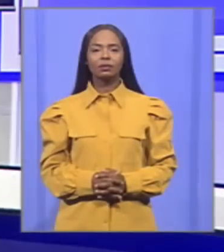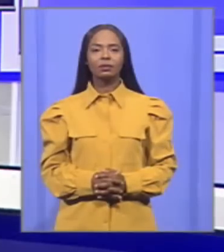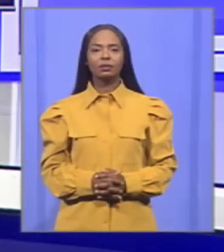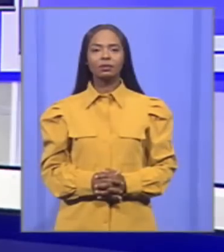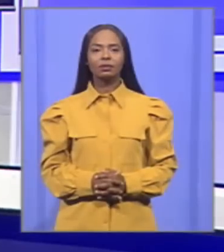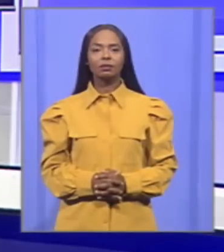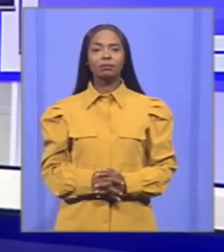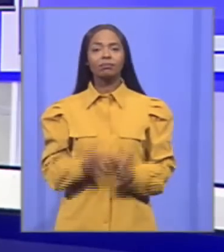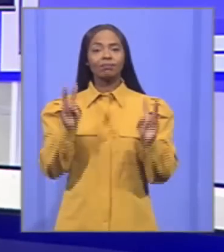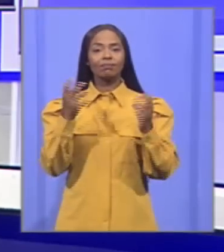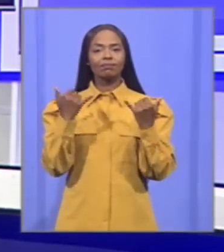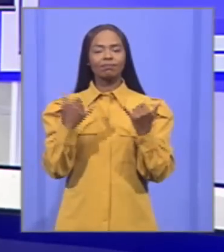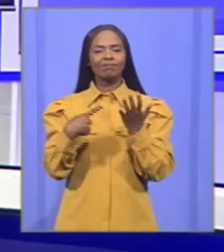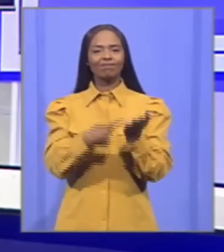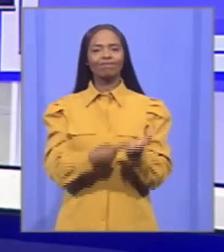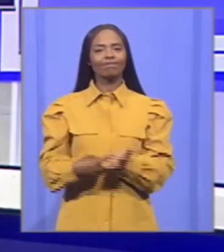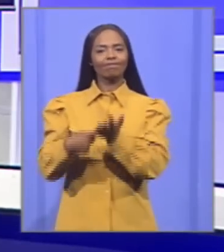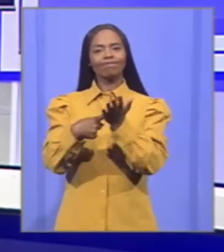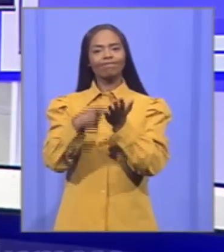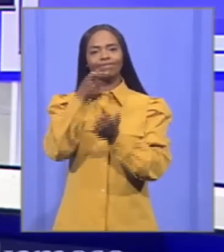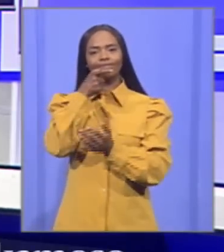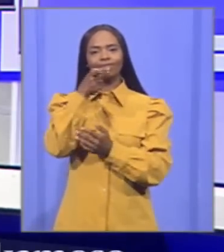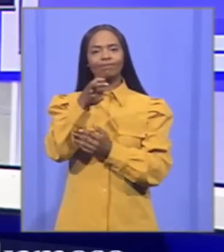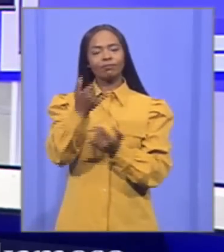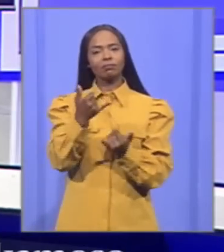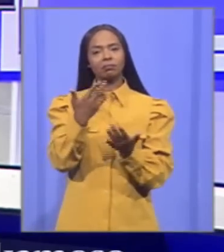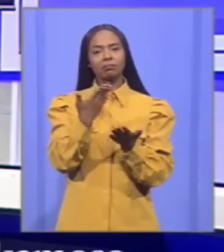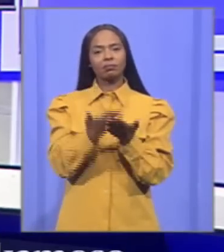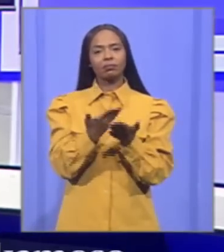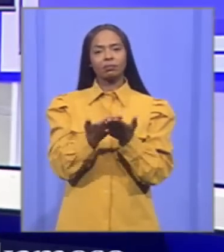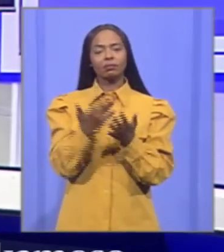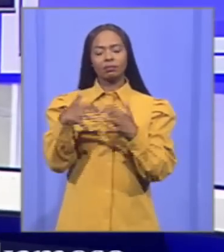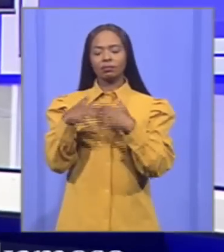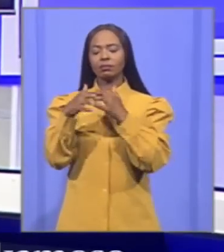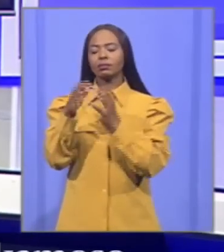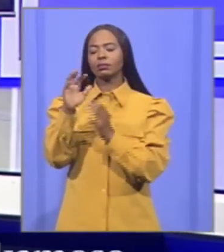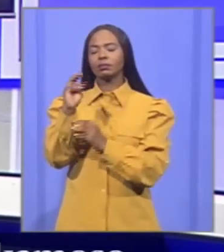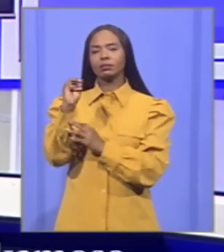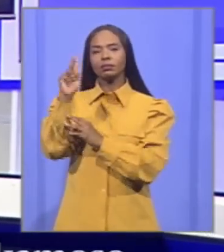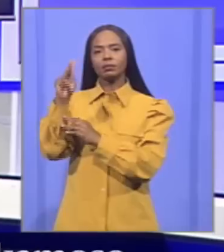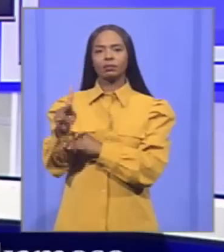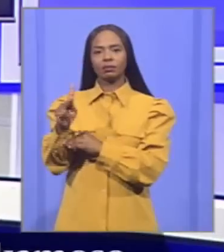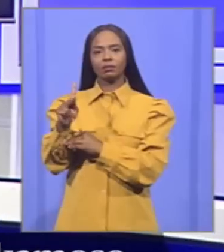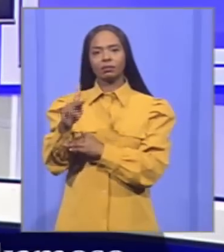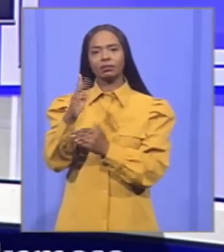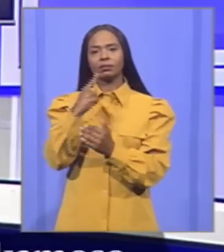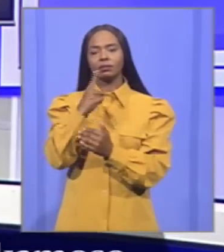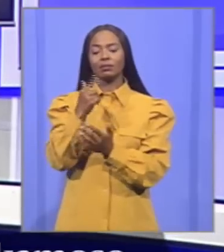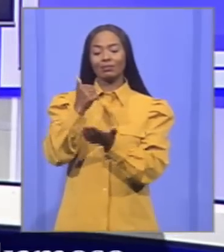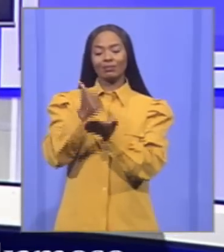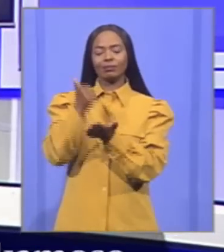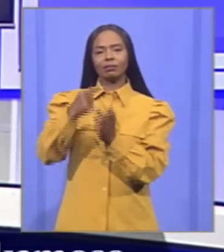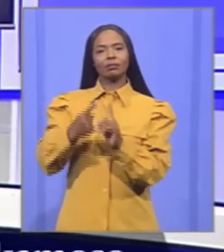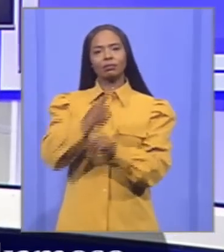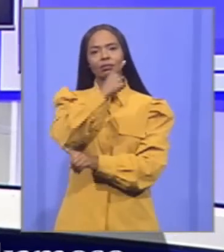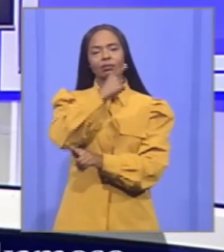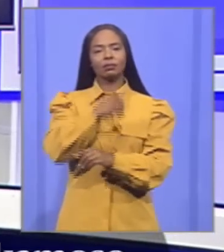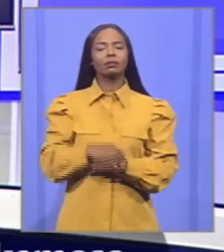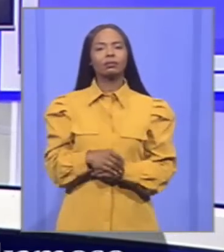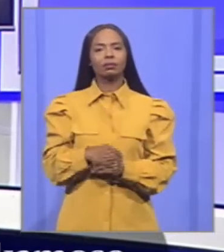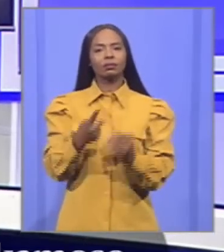Katlholo mo maitekong a lekoko la ANC a go tshwaya fa ikwadiso ya lekoko le le sa tswang go tlhamiwa la Umkhonto we Sizwe le se mo molaong e tla re